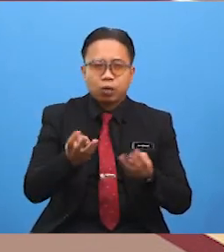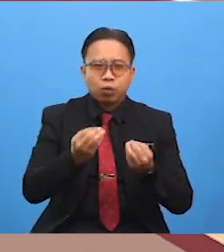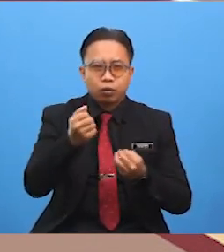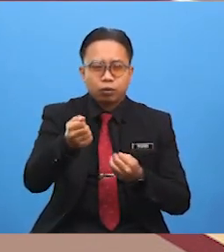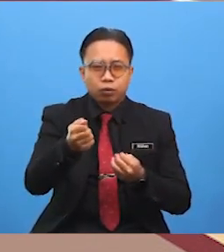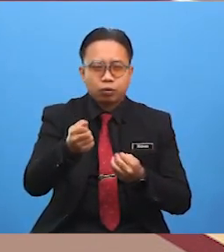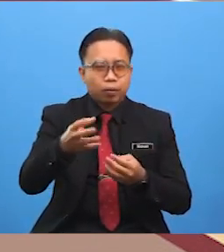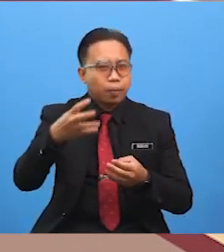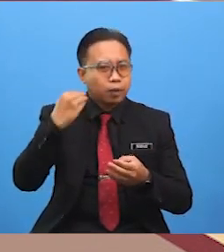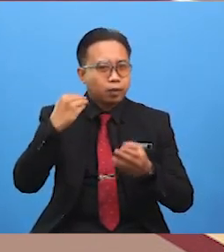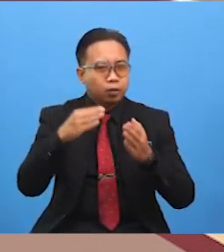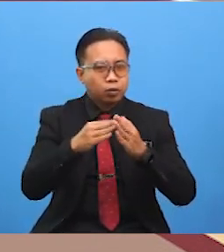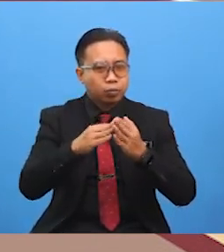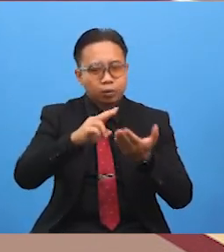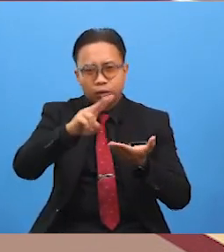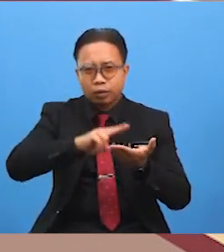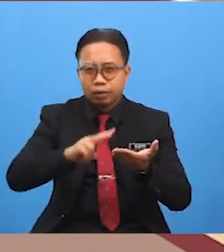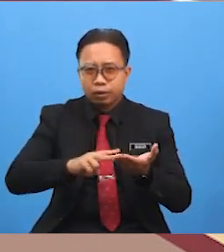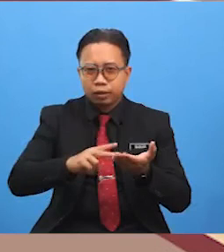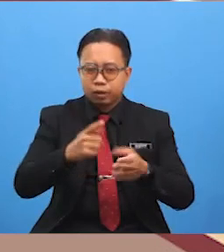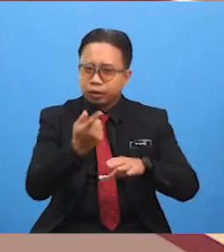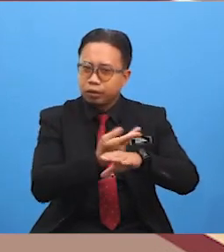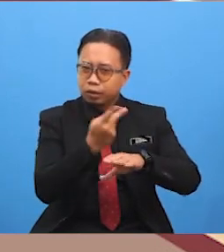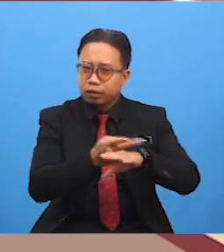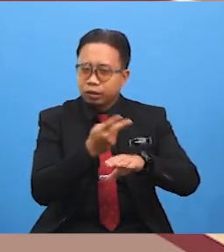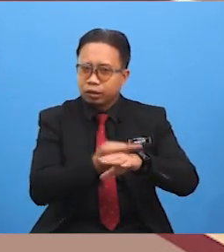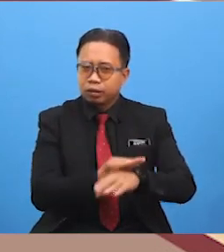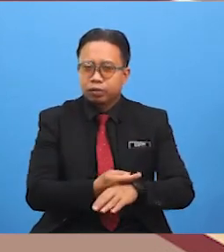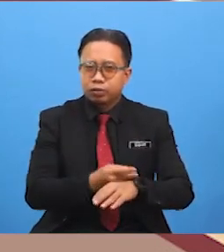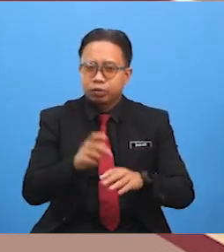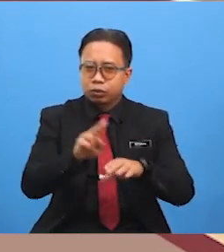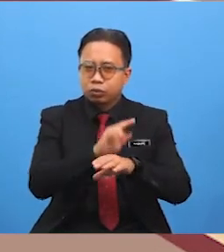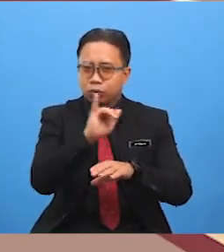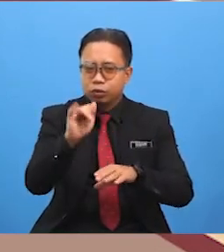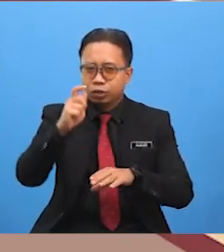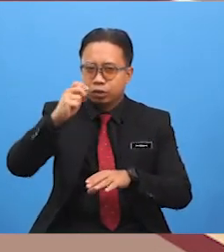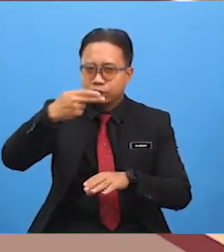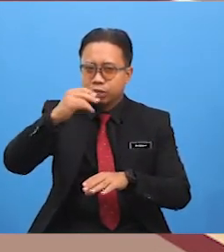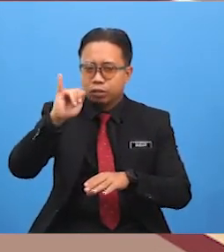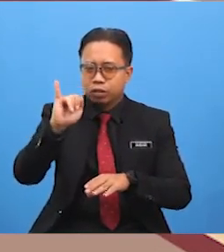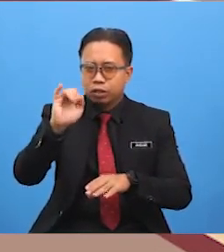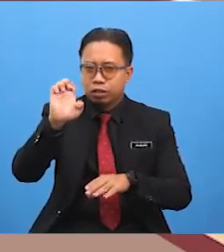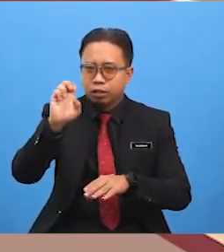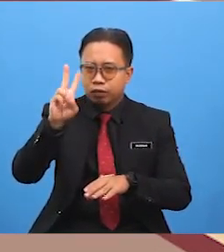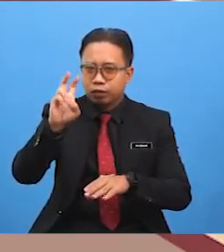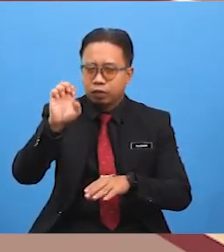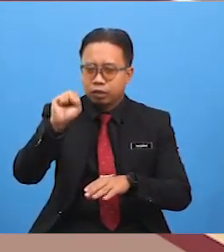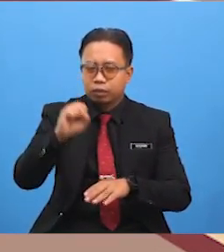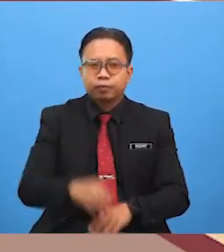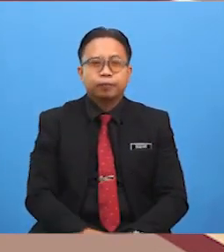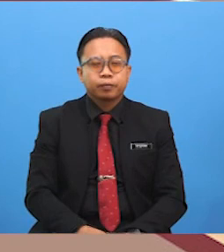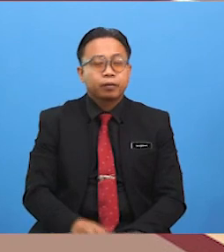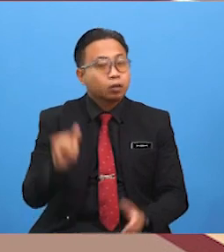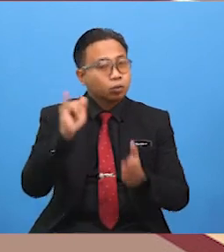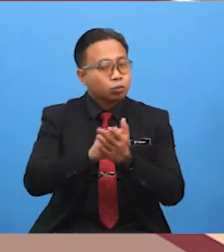want you to do is to go back home and try to read and practice reading using Thieves. Thieves. And